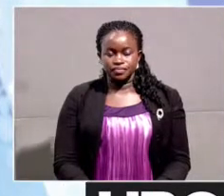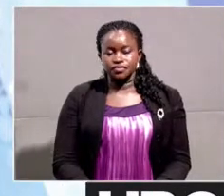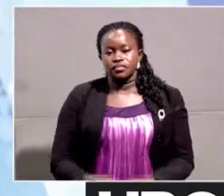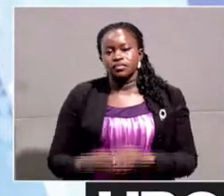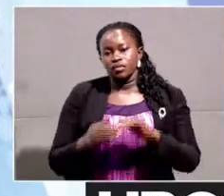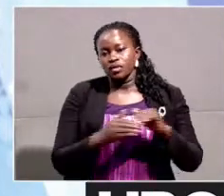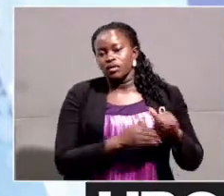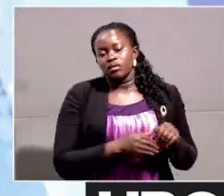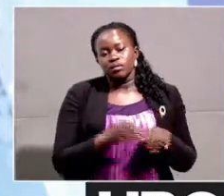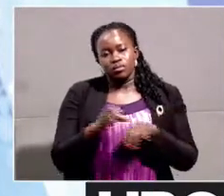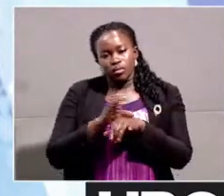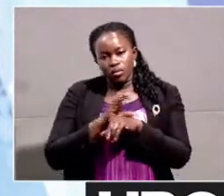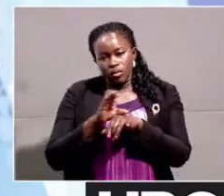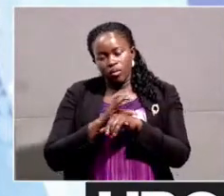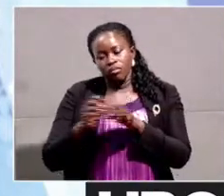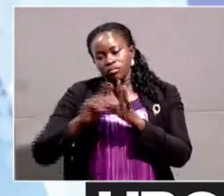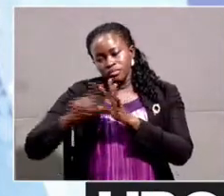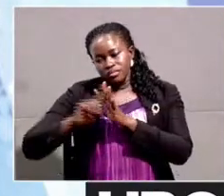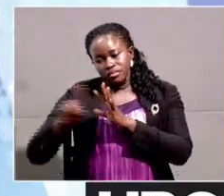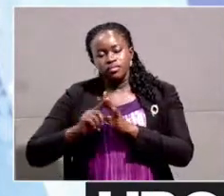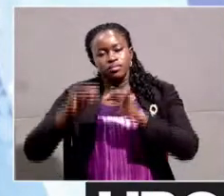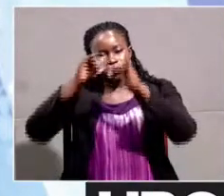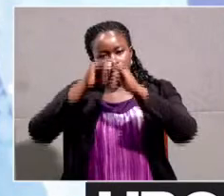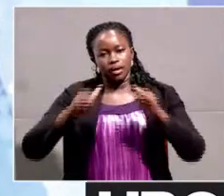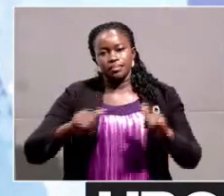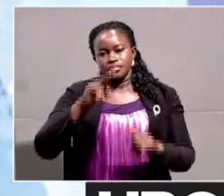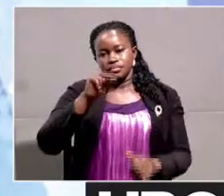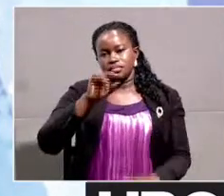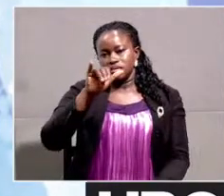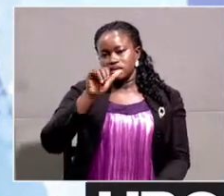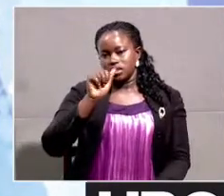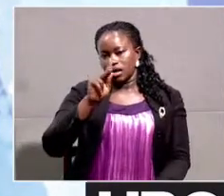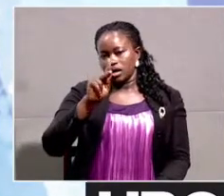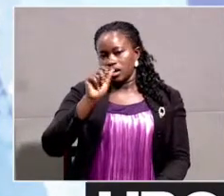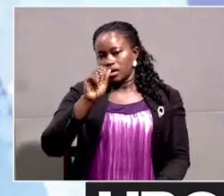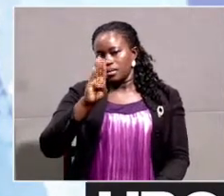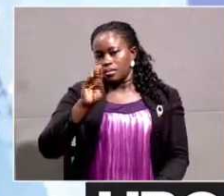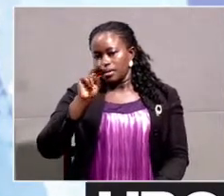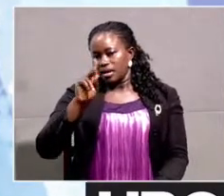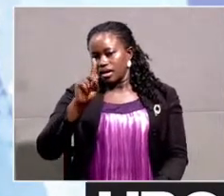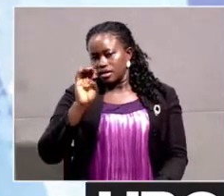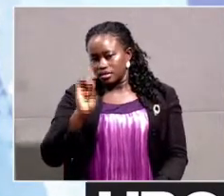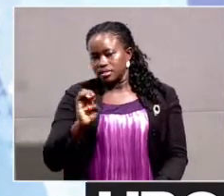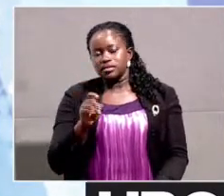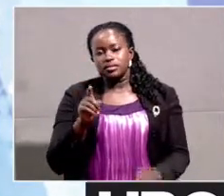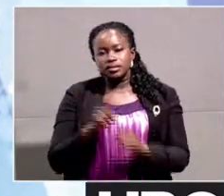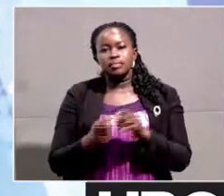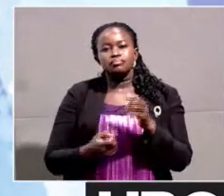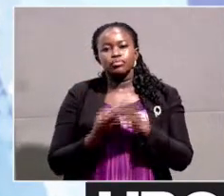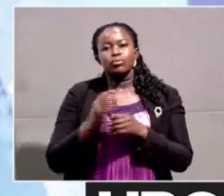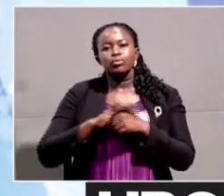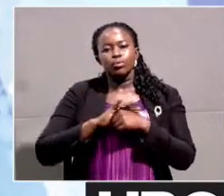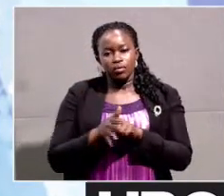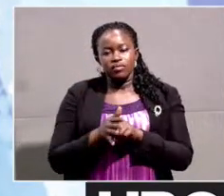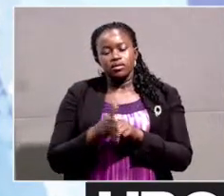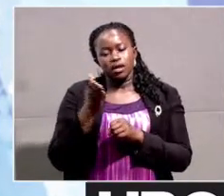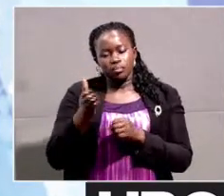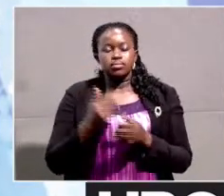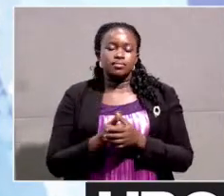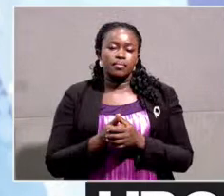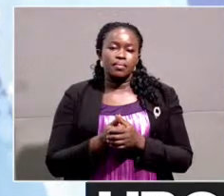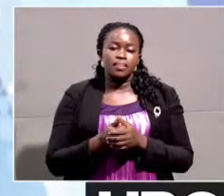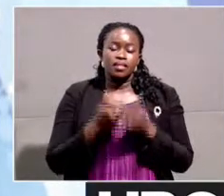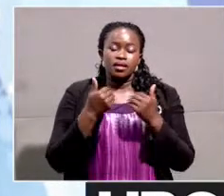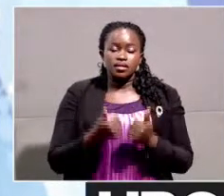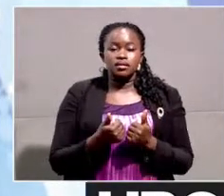The Congolese refugee transit camp at Nyakabande in Kisoro district have been hit by COVID-19 pandemic. According